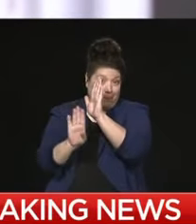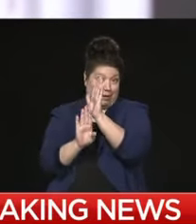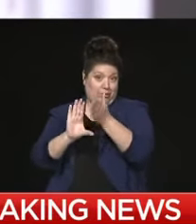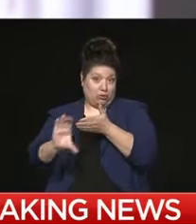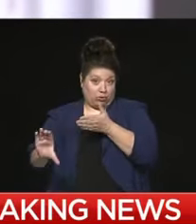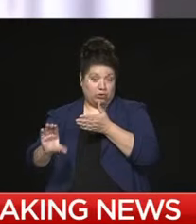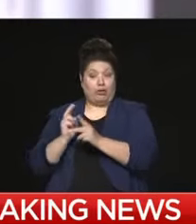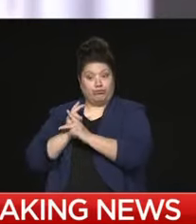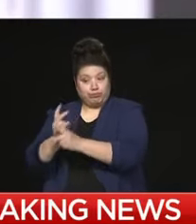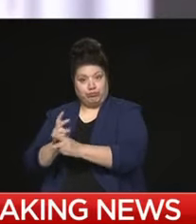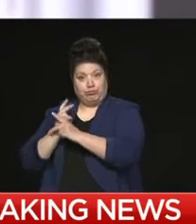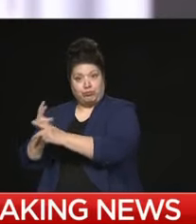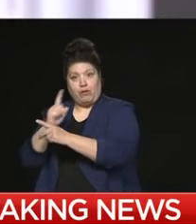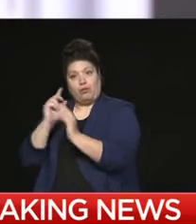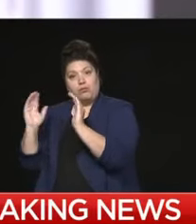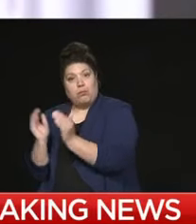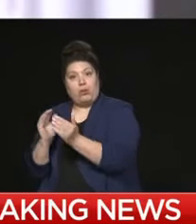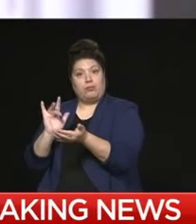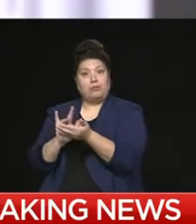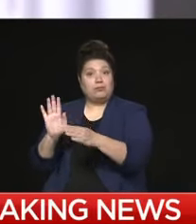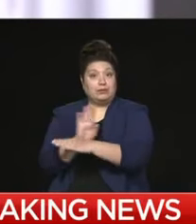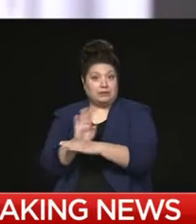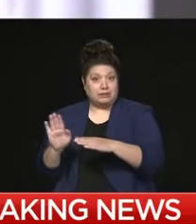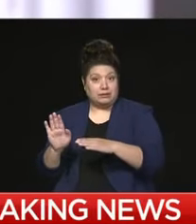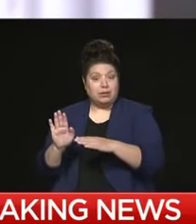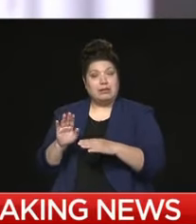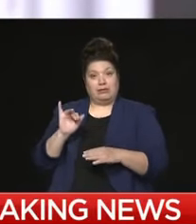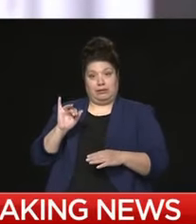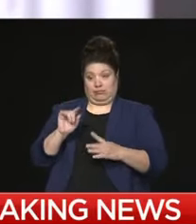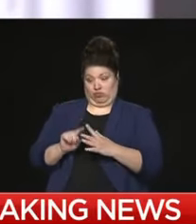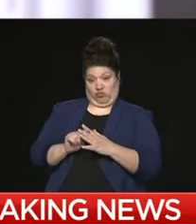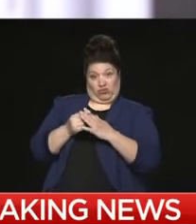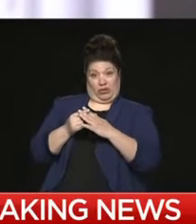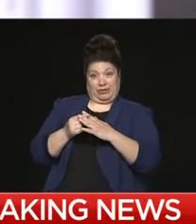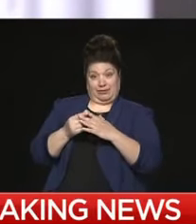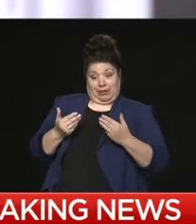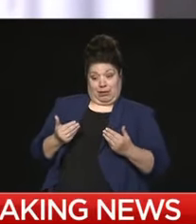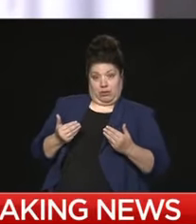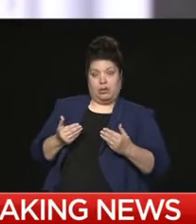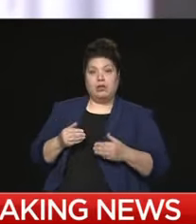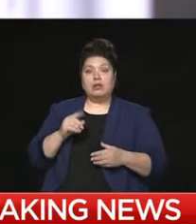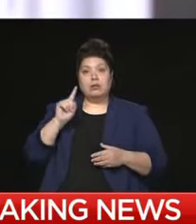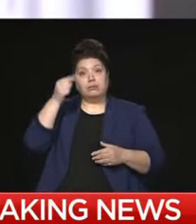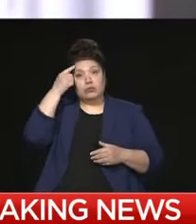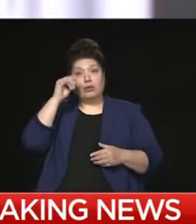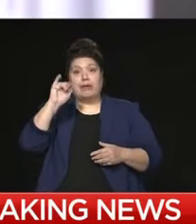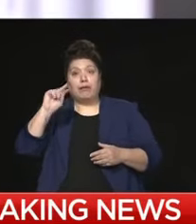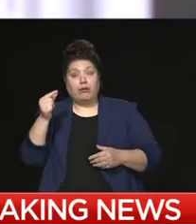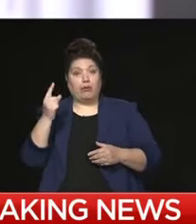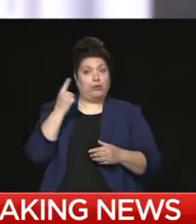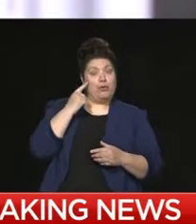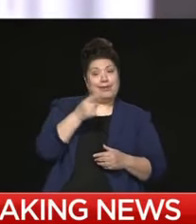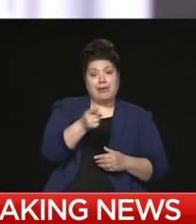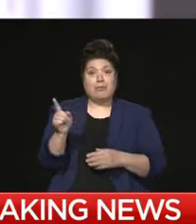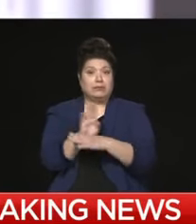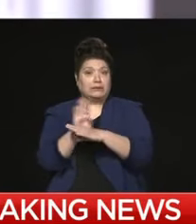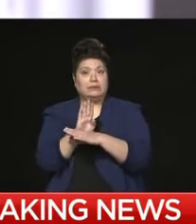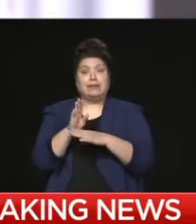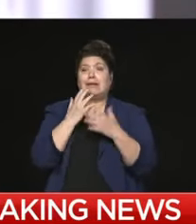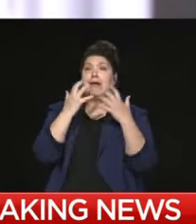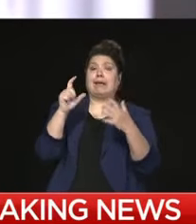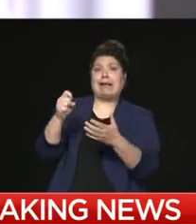to small and medium-sized businesses. It's a start, but Minister Ng and others have heard from business owners who could really use this